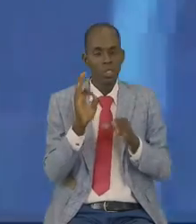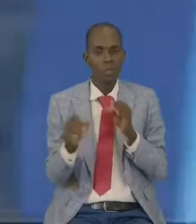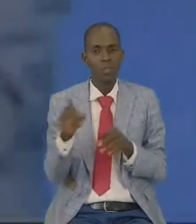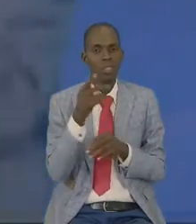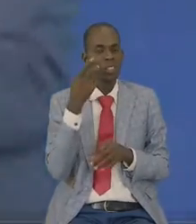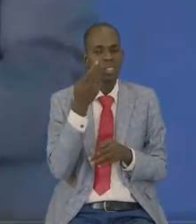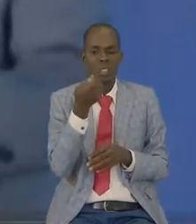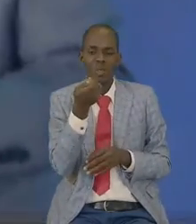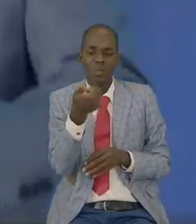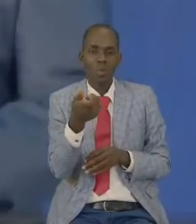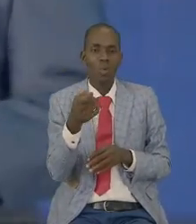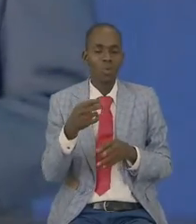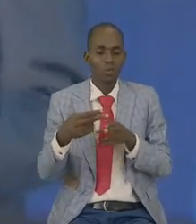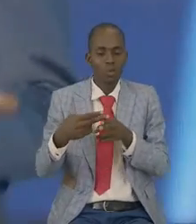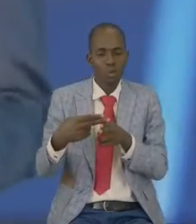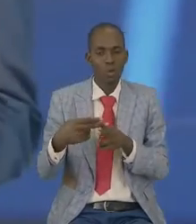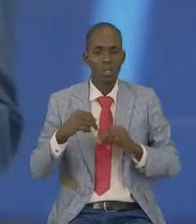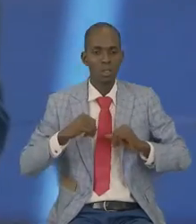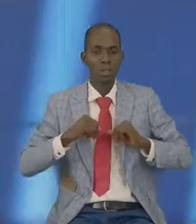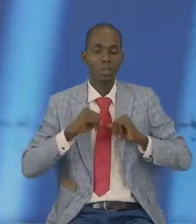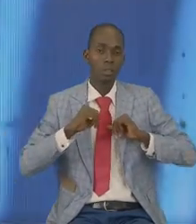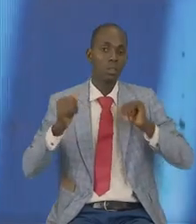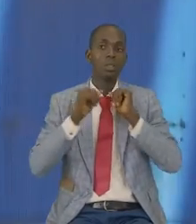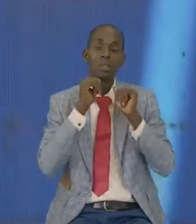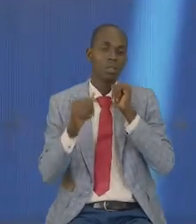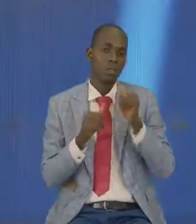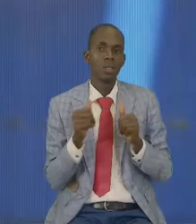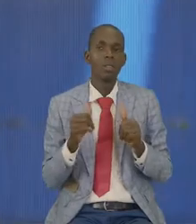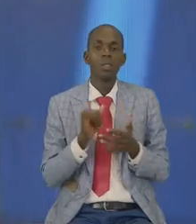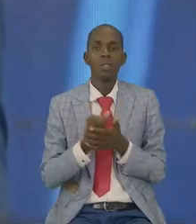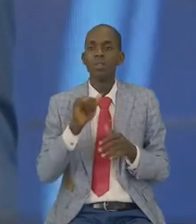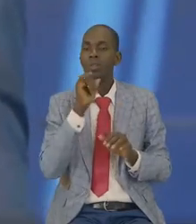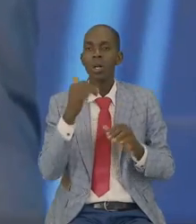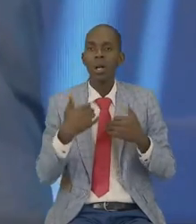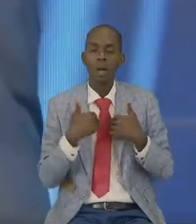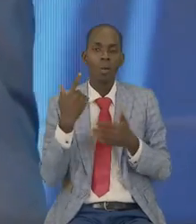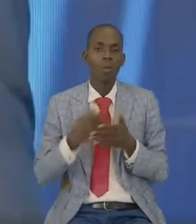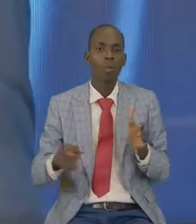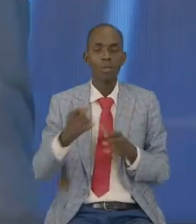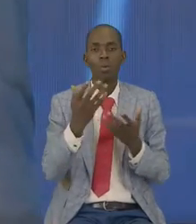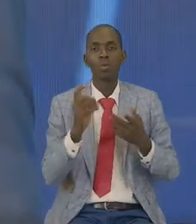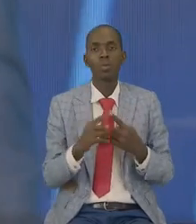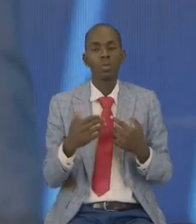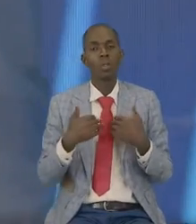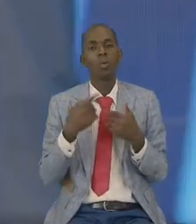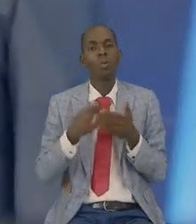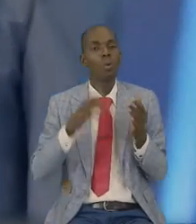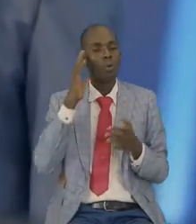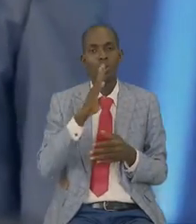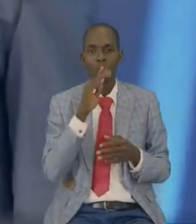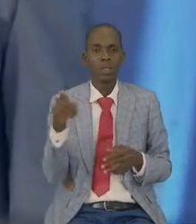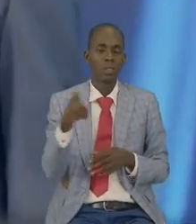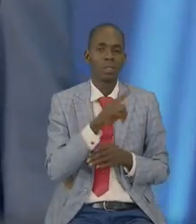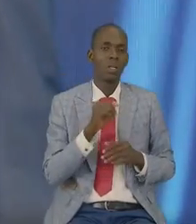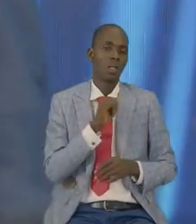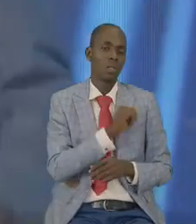denial that they couldn't have what they wanted to have, what will be their attitude. He